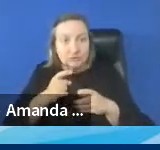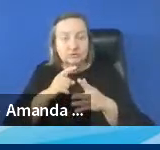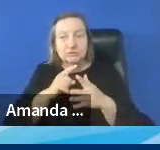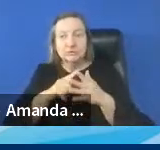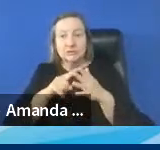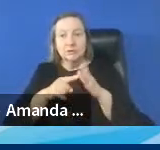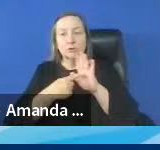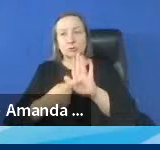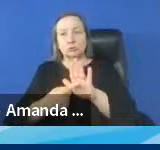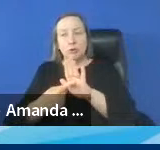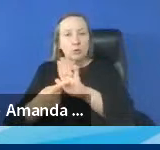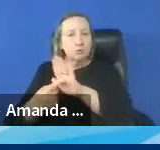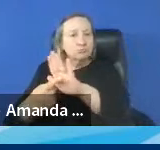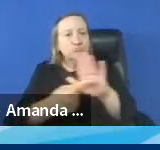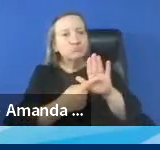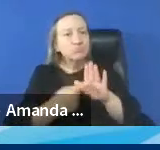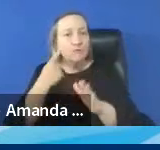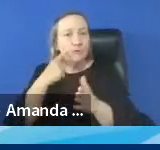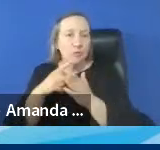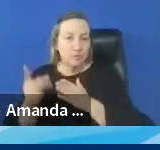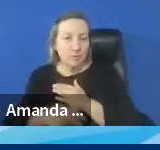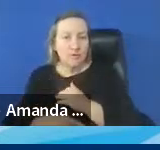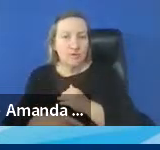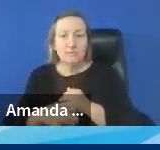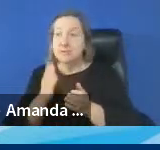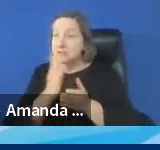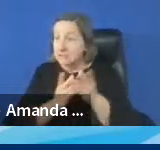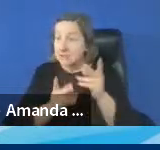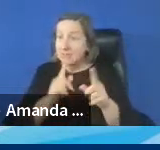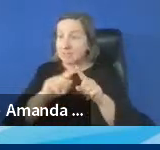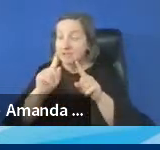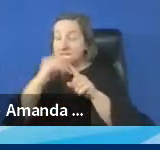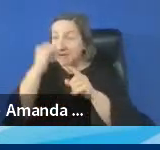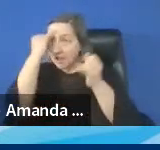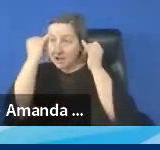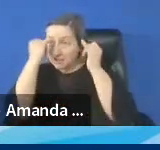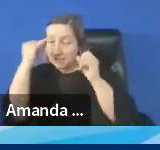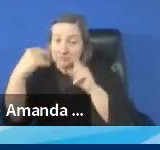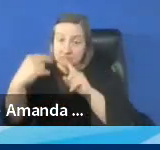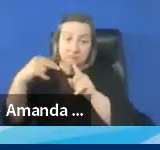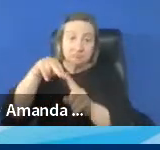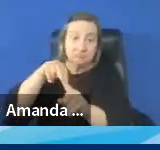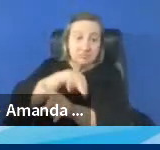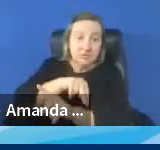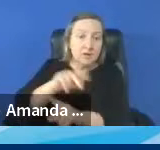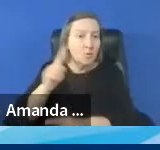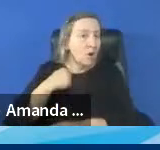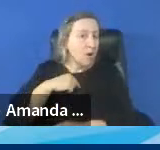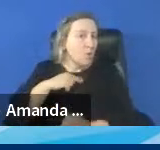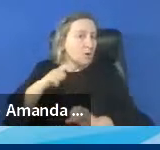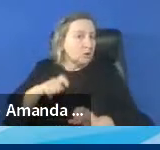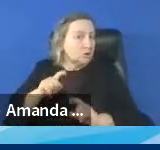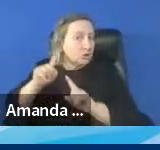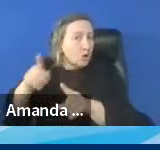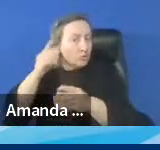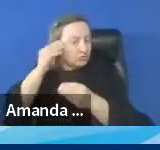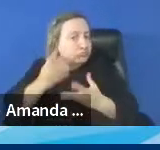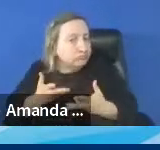program. And if folks have different ideas of places where we can be, let us know.